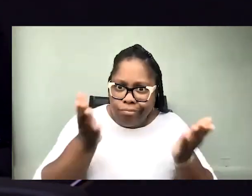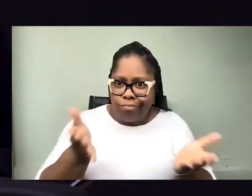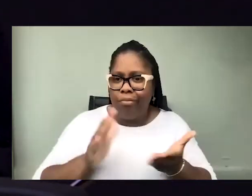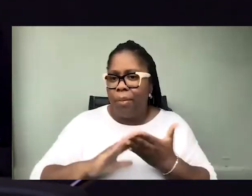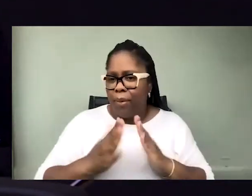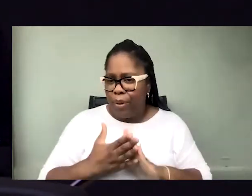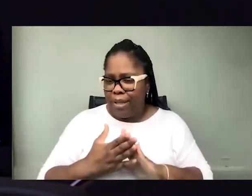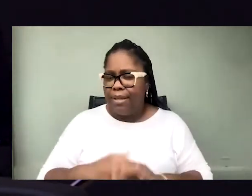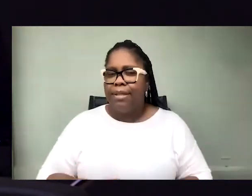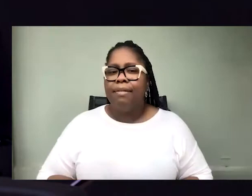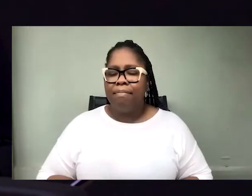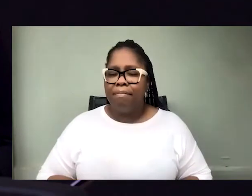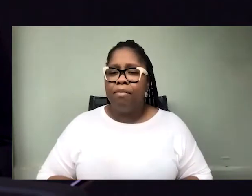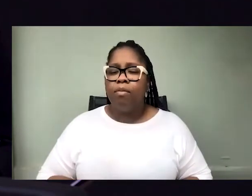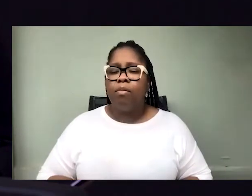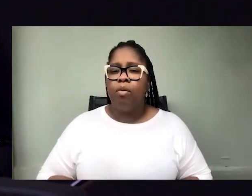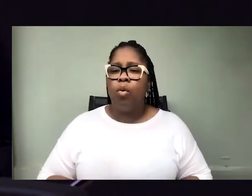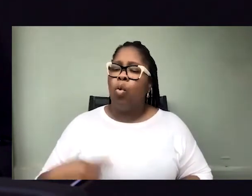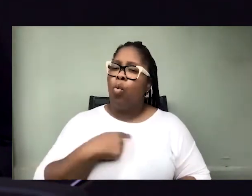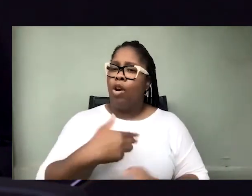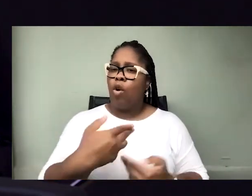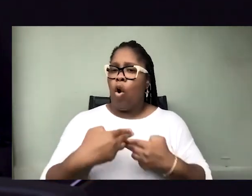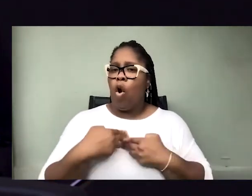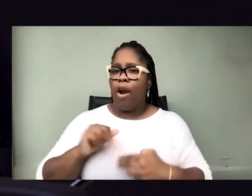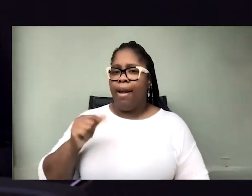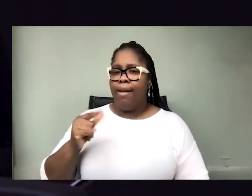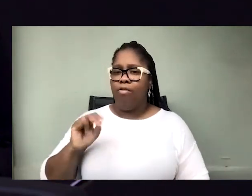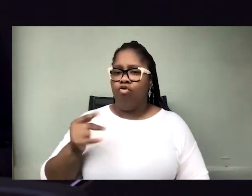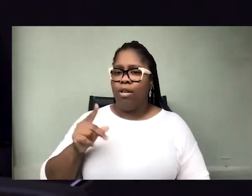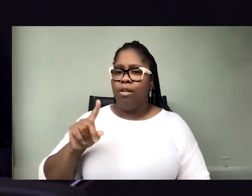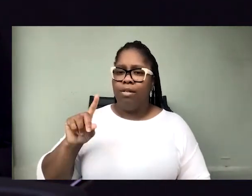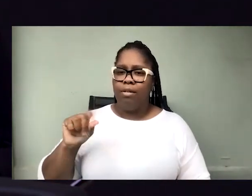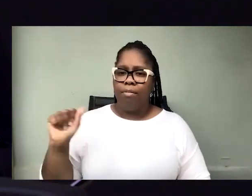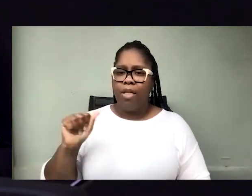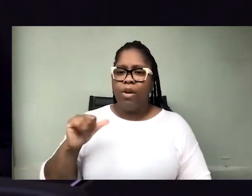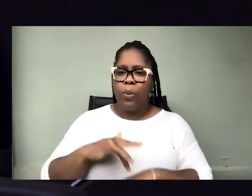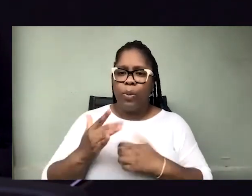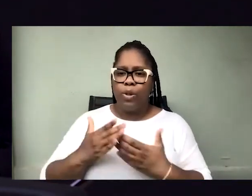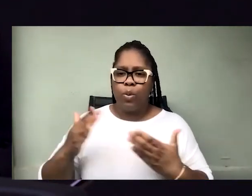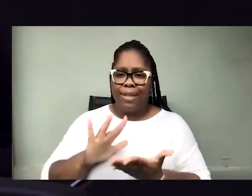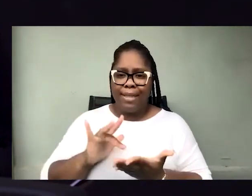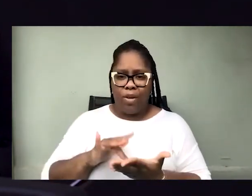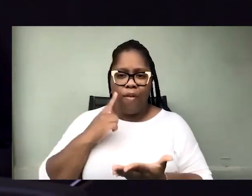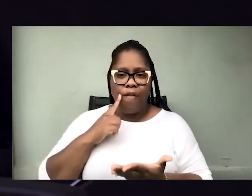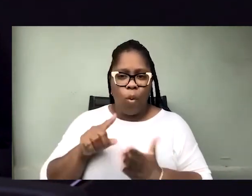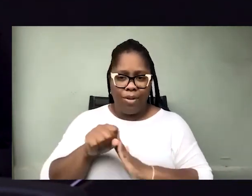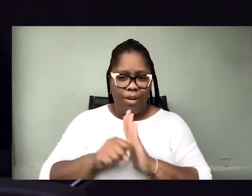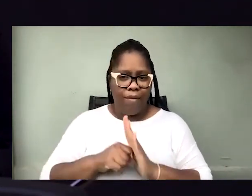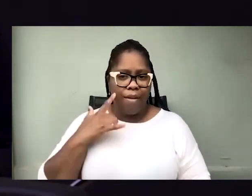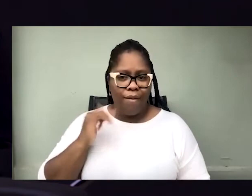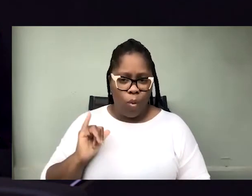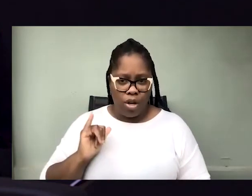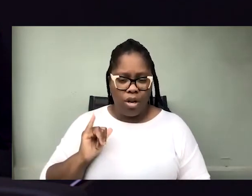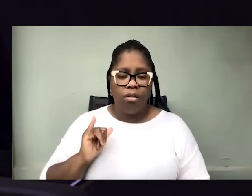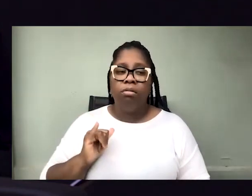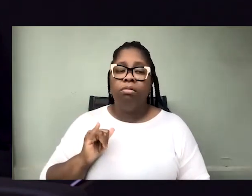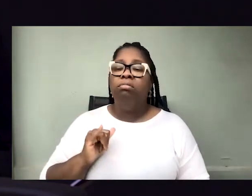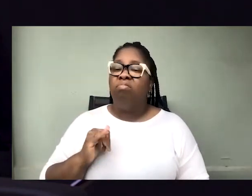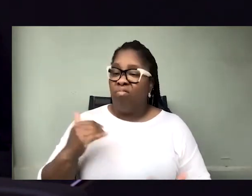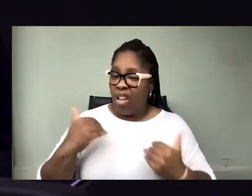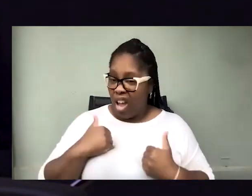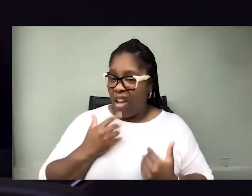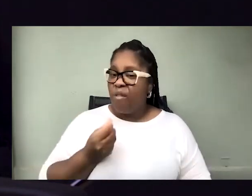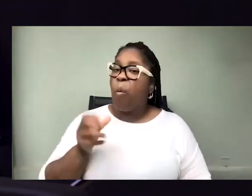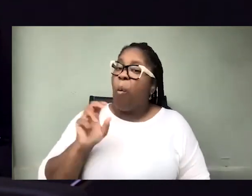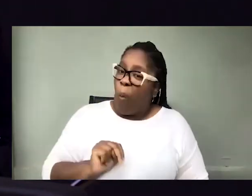We are also a designated Aging and Disability Resource Center in California. They too have their own advisory